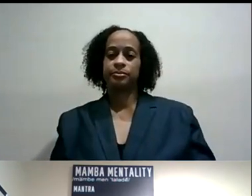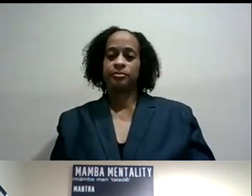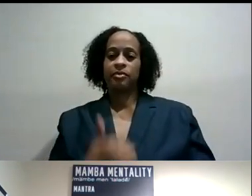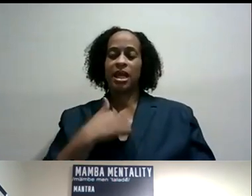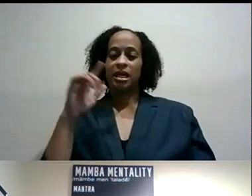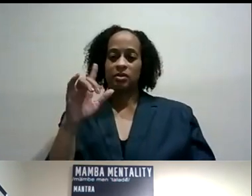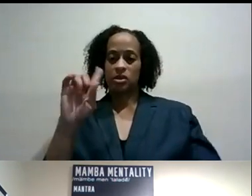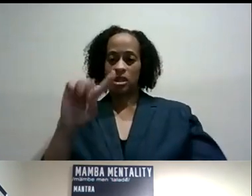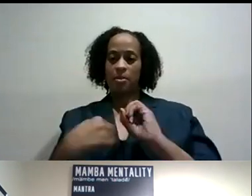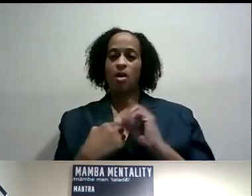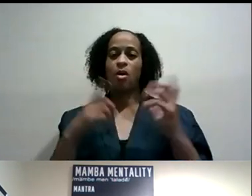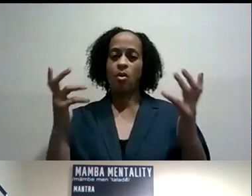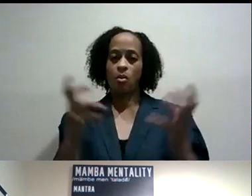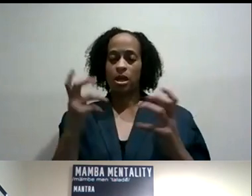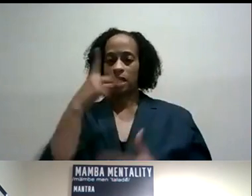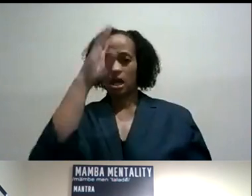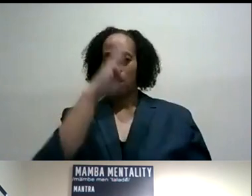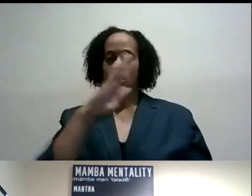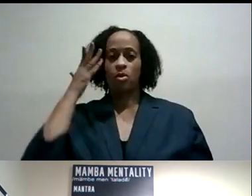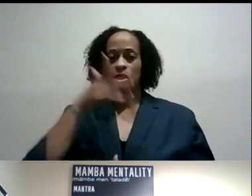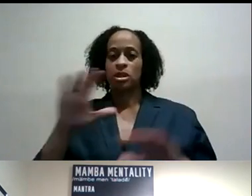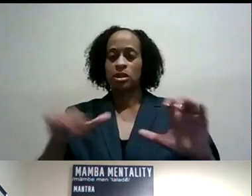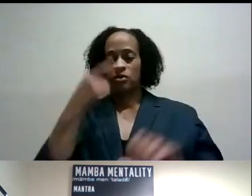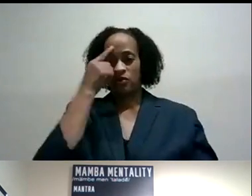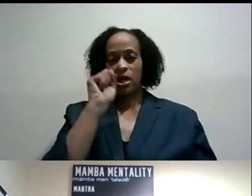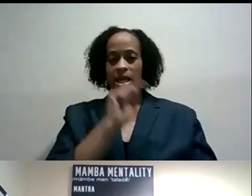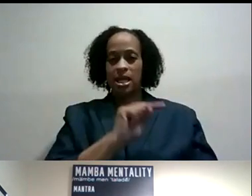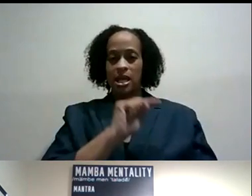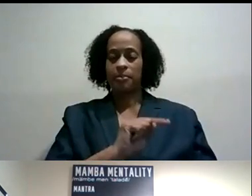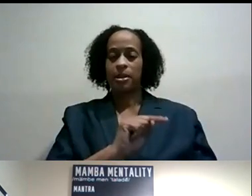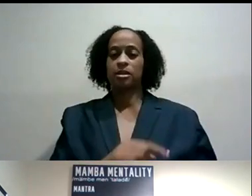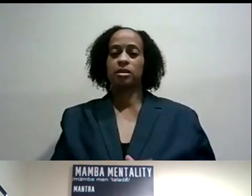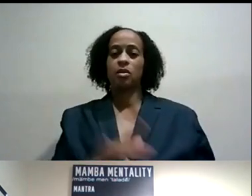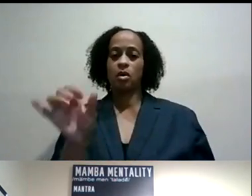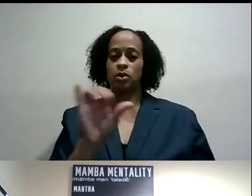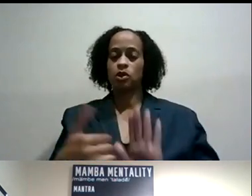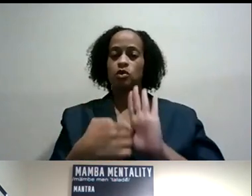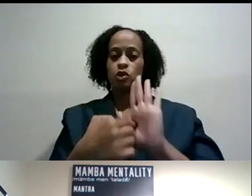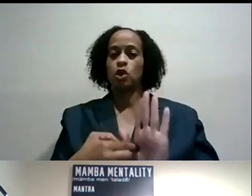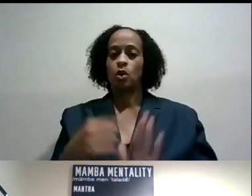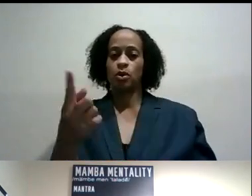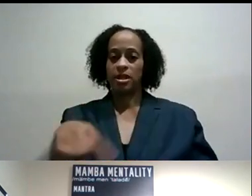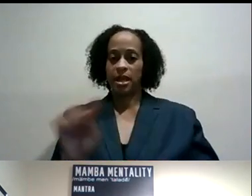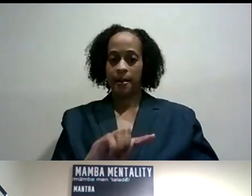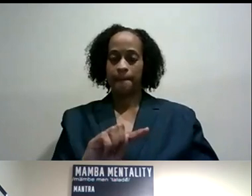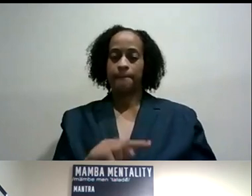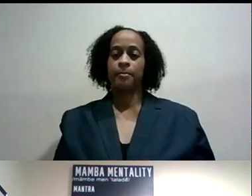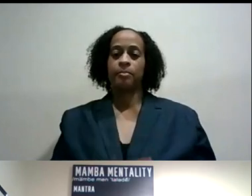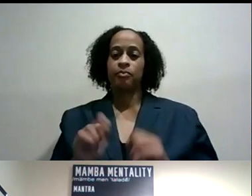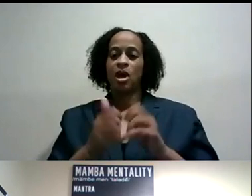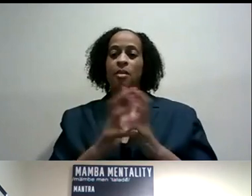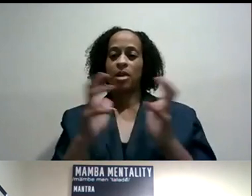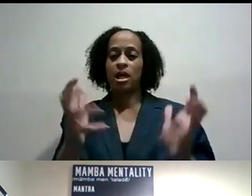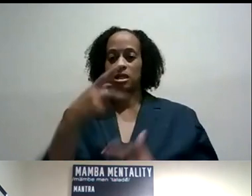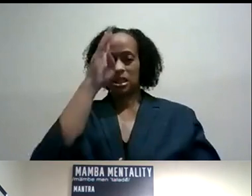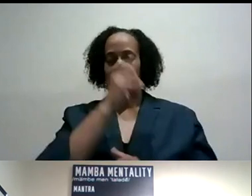about what God was going to do for him. And it also showed them how much